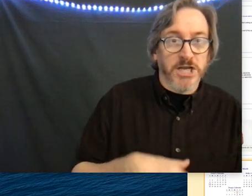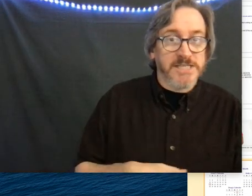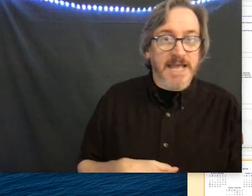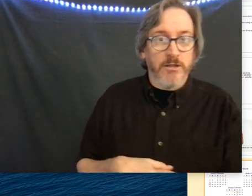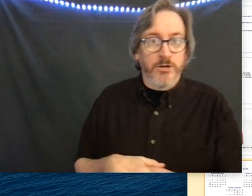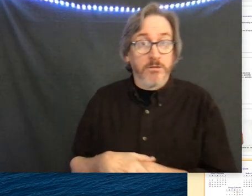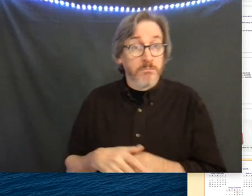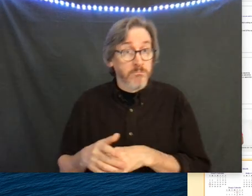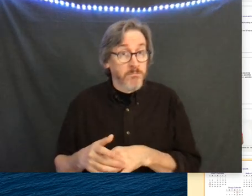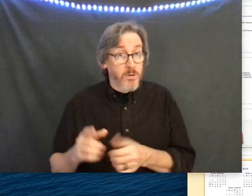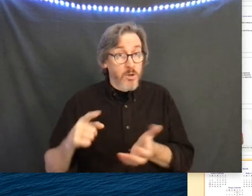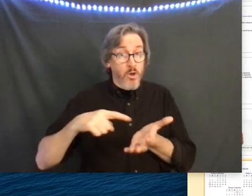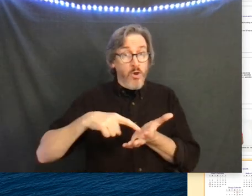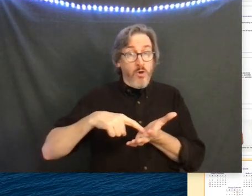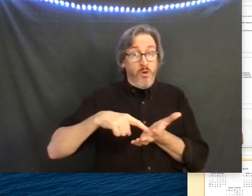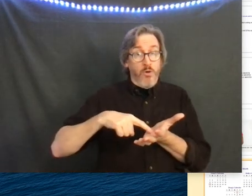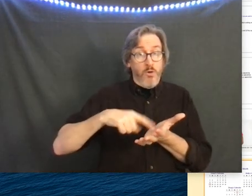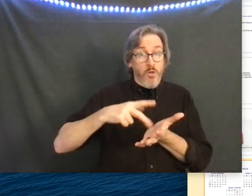Doug's calendar,